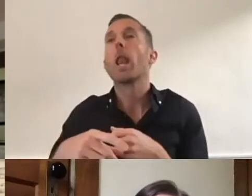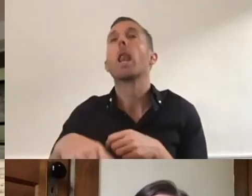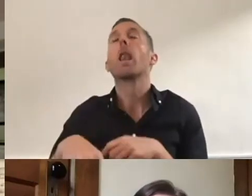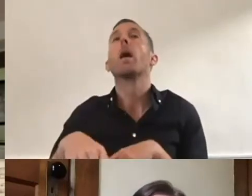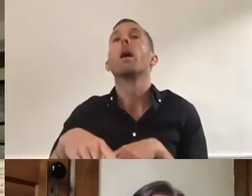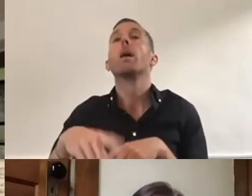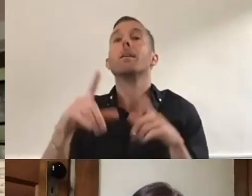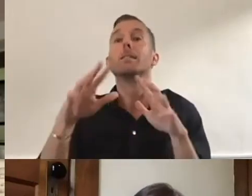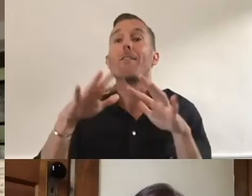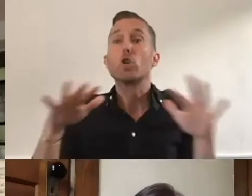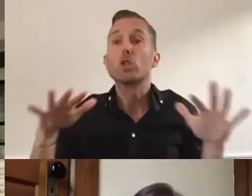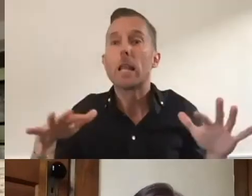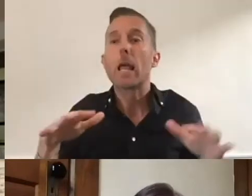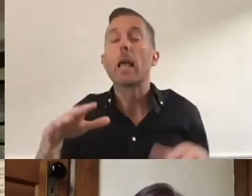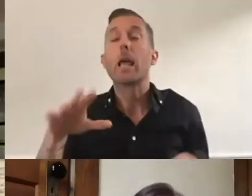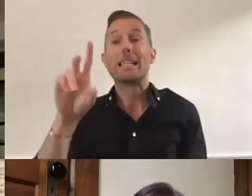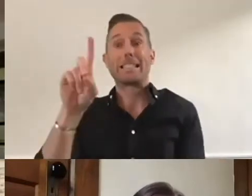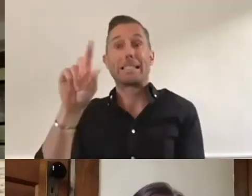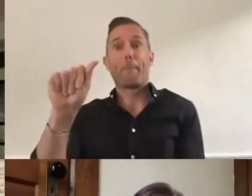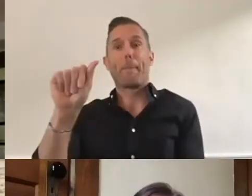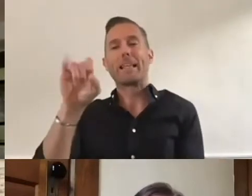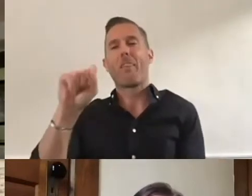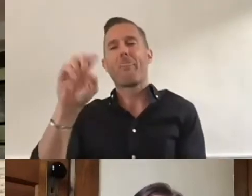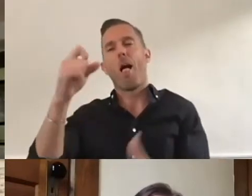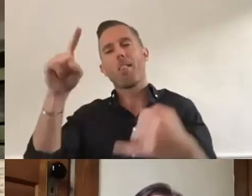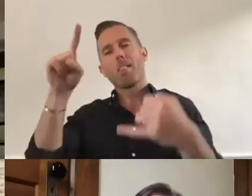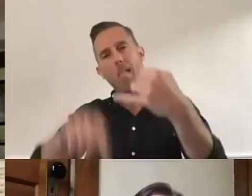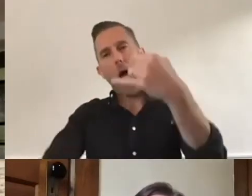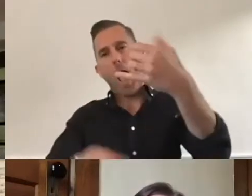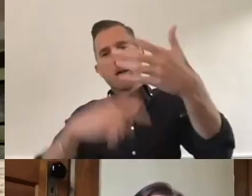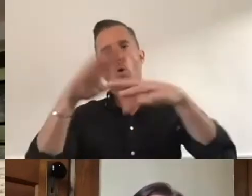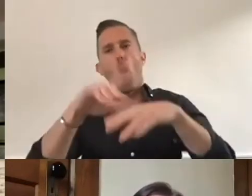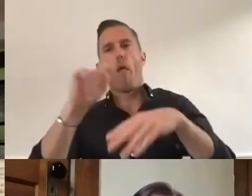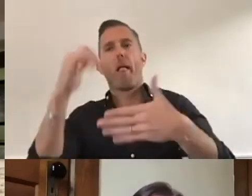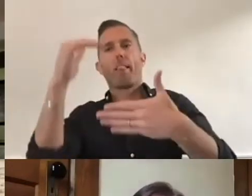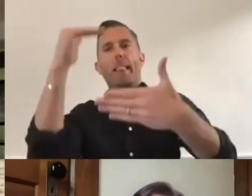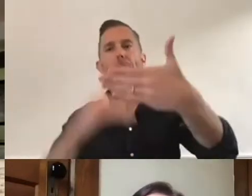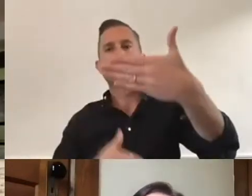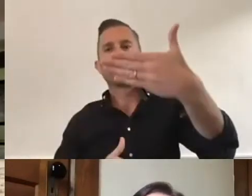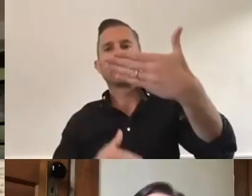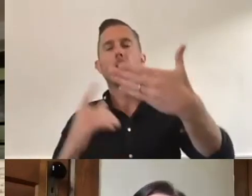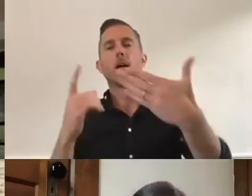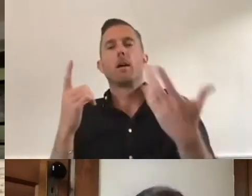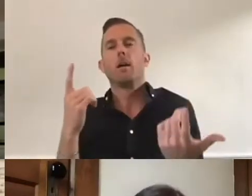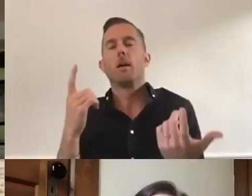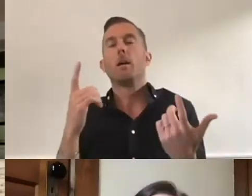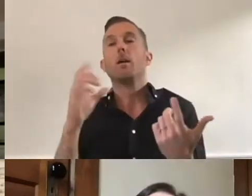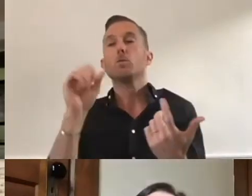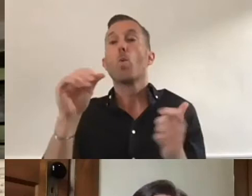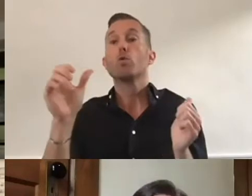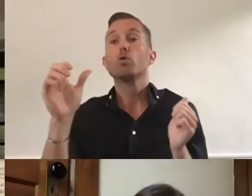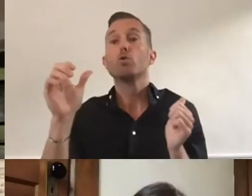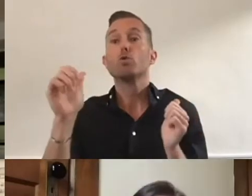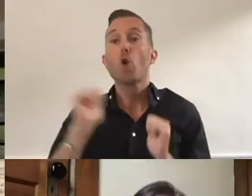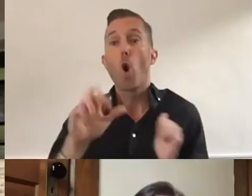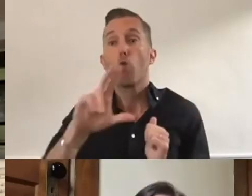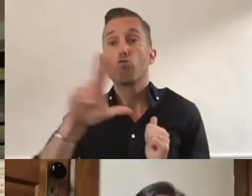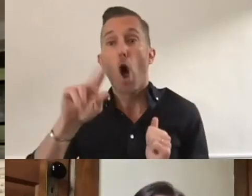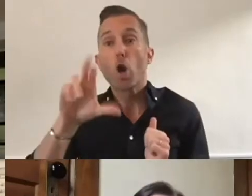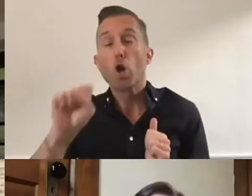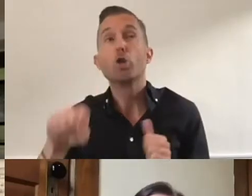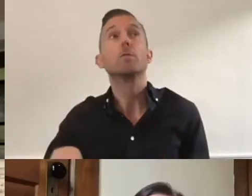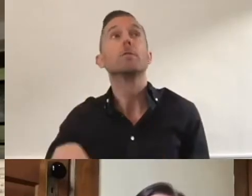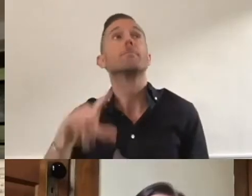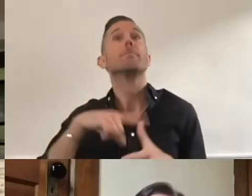on the list, if it's on the list at all. So showrunners, agents, everyone being